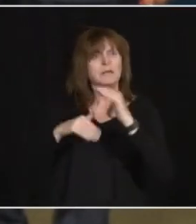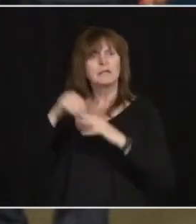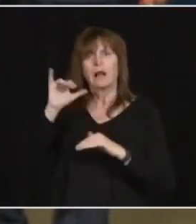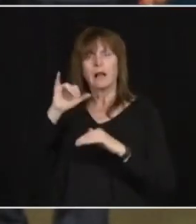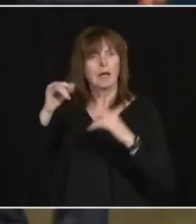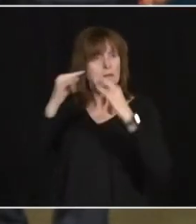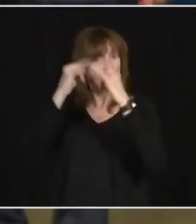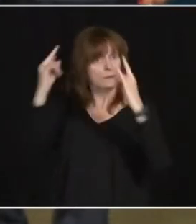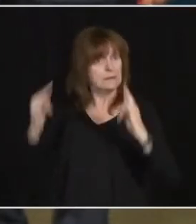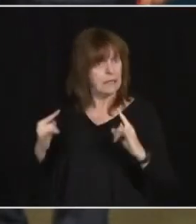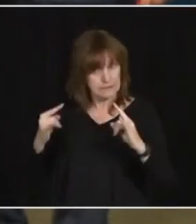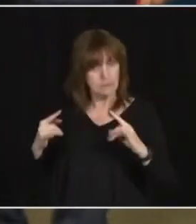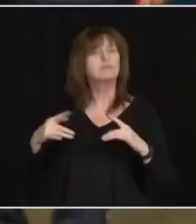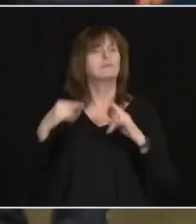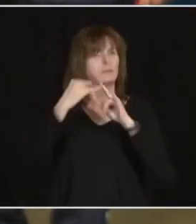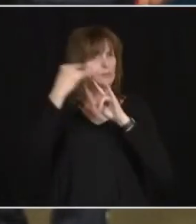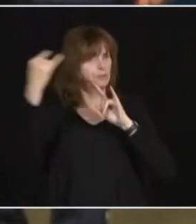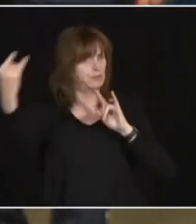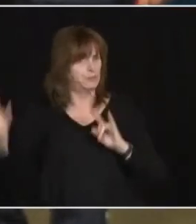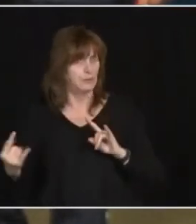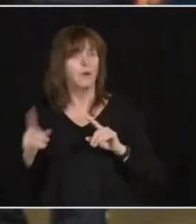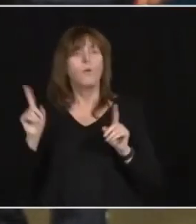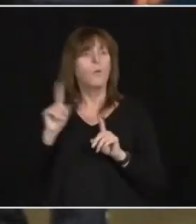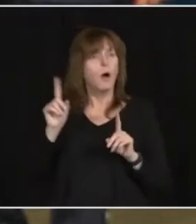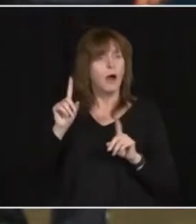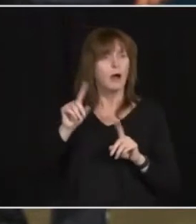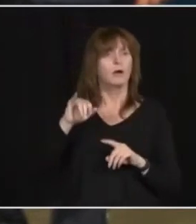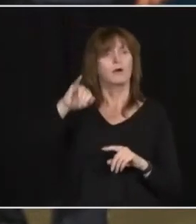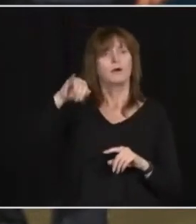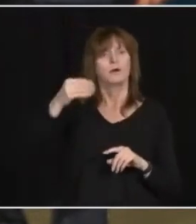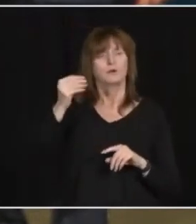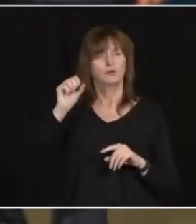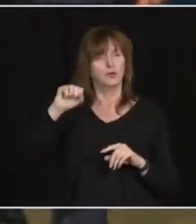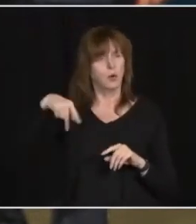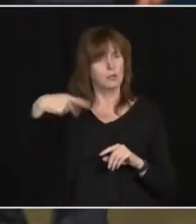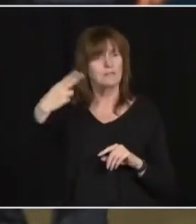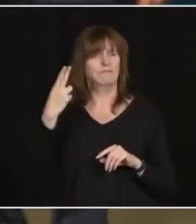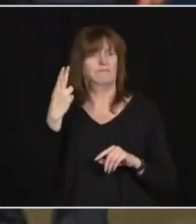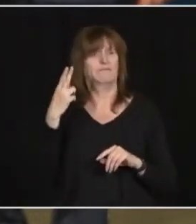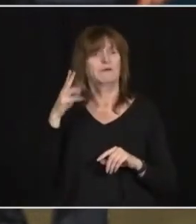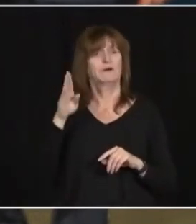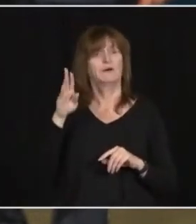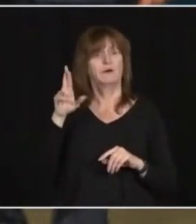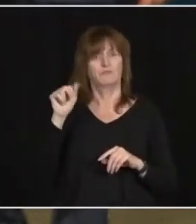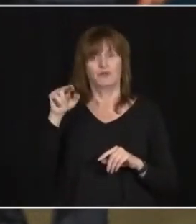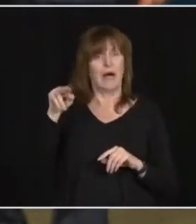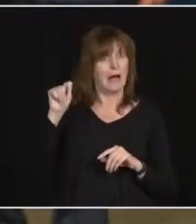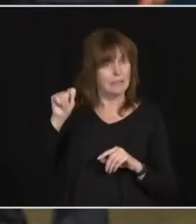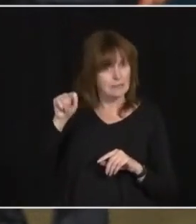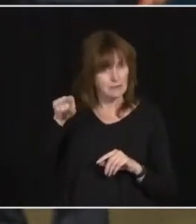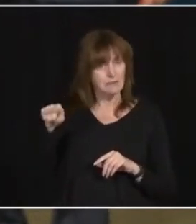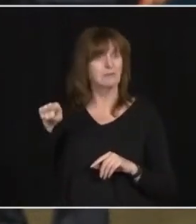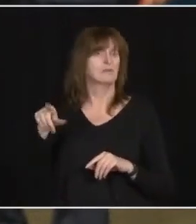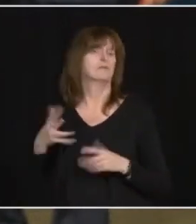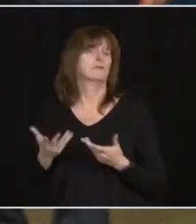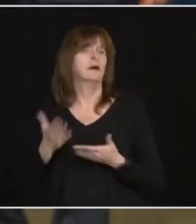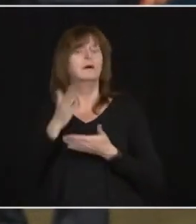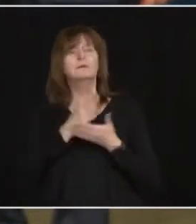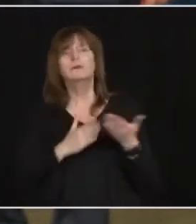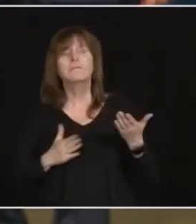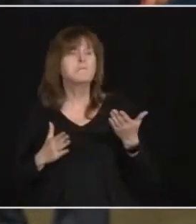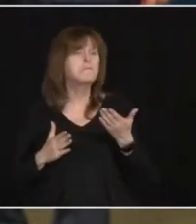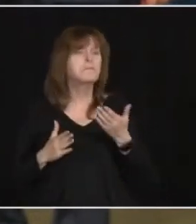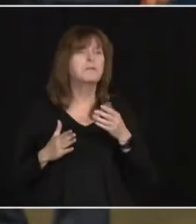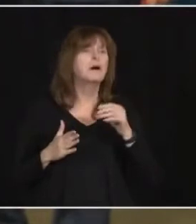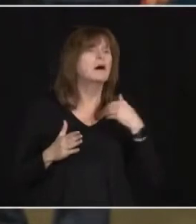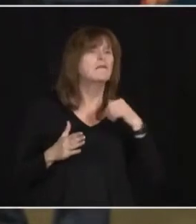has already been created at Joseph Brant Hospital. Others are creating more field hospitals, Winnebago. Some of the other units are doing that.